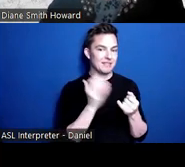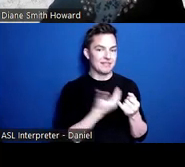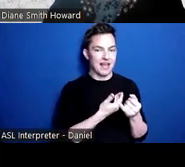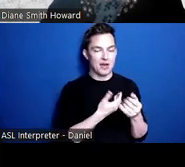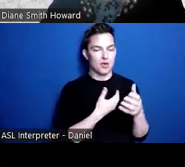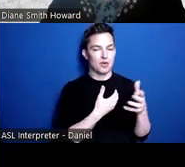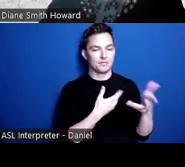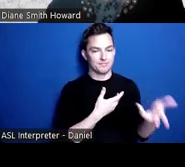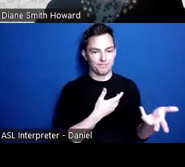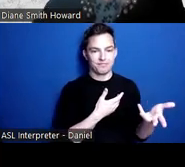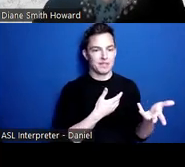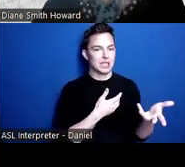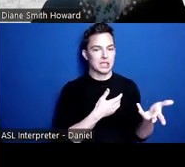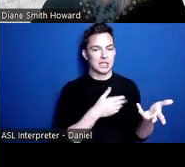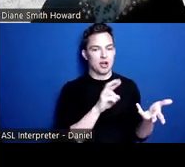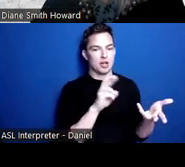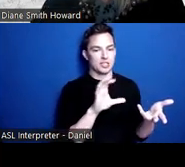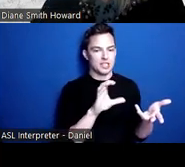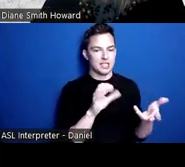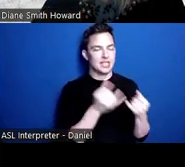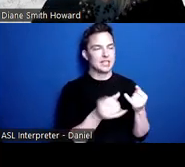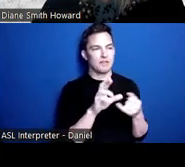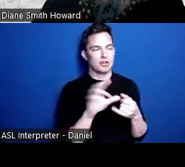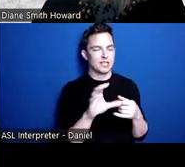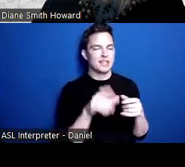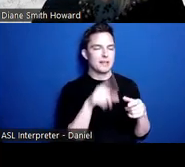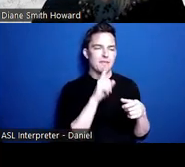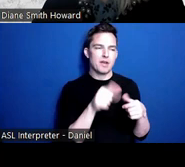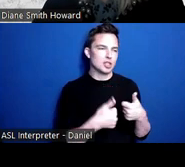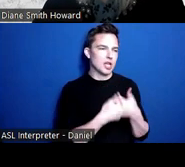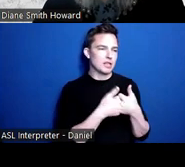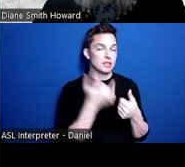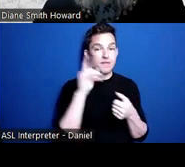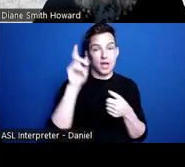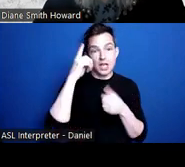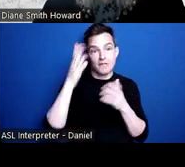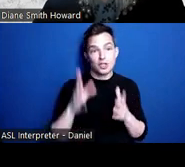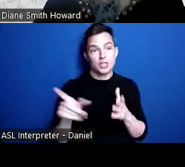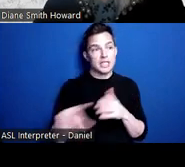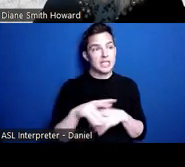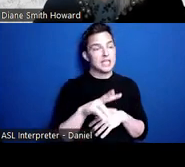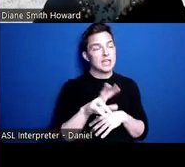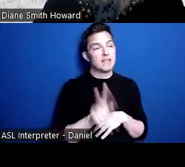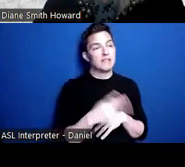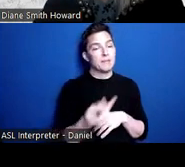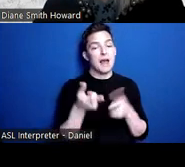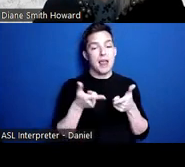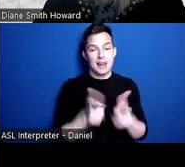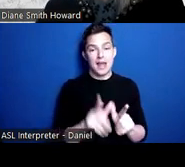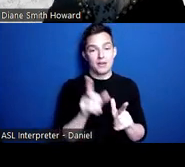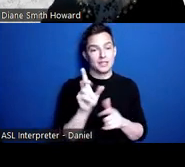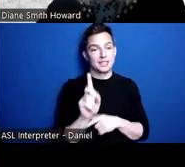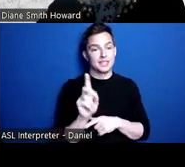very challenging to work with. And if you have a governor who's just kind of allows DHR to kind